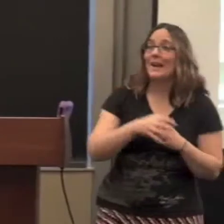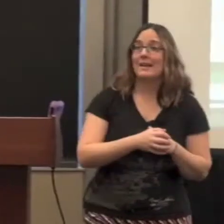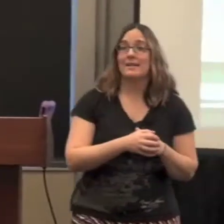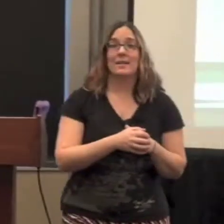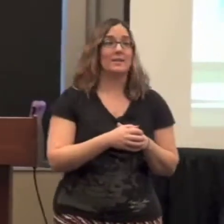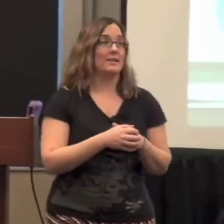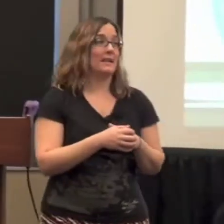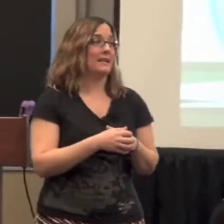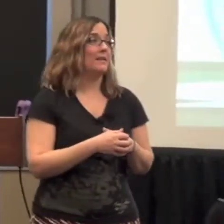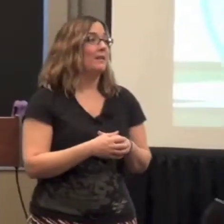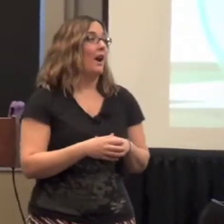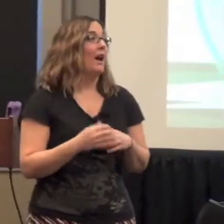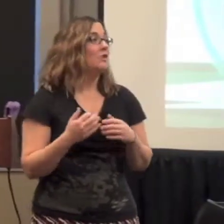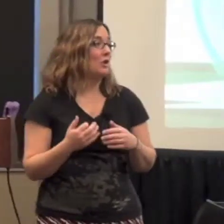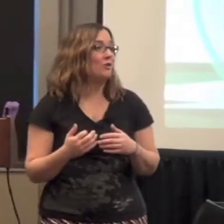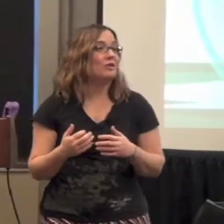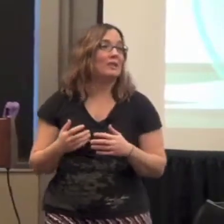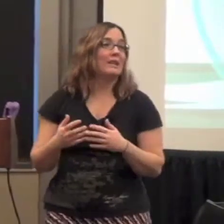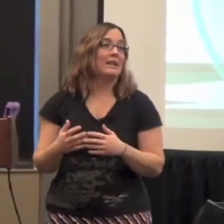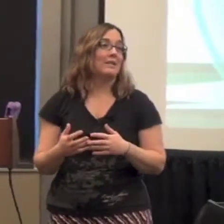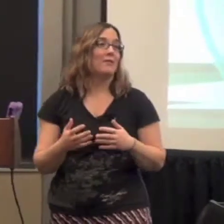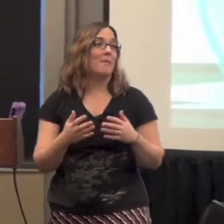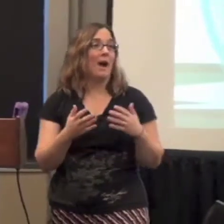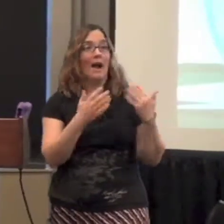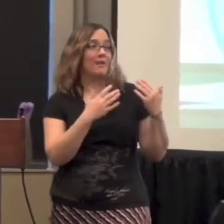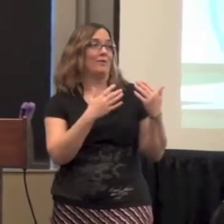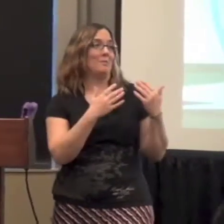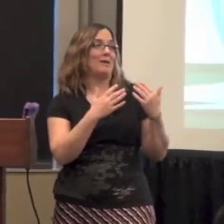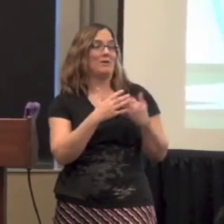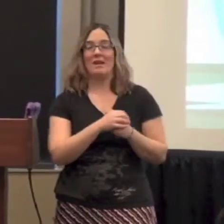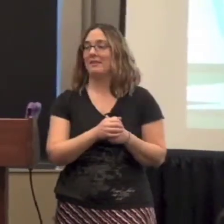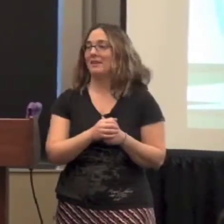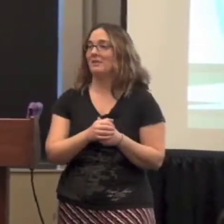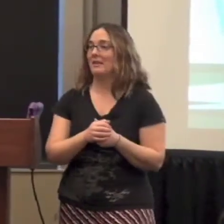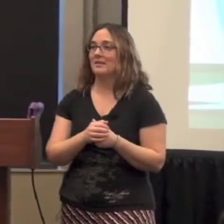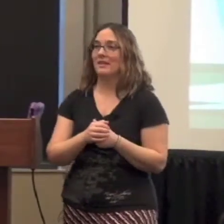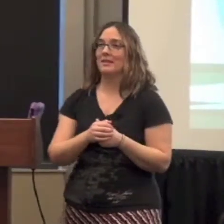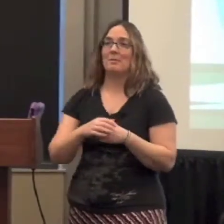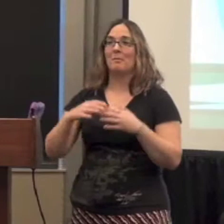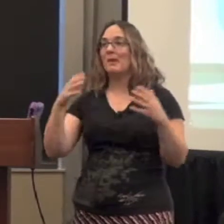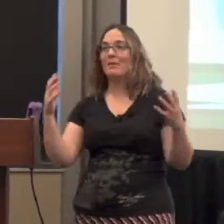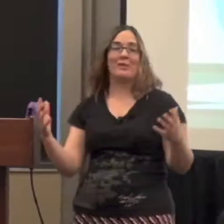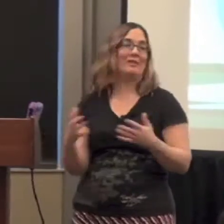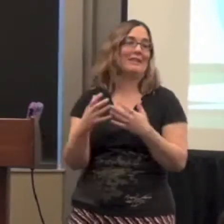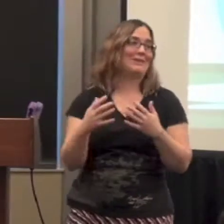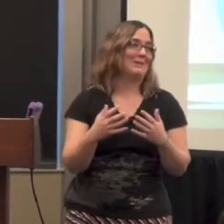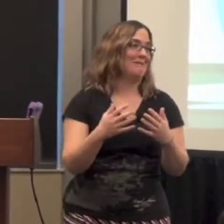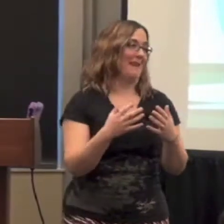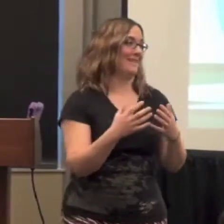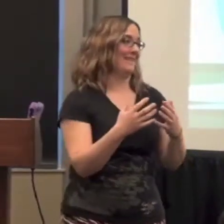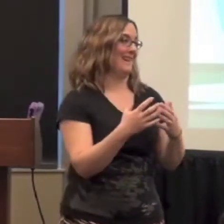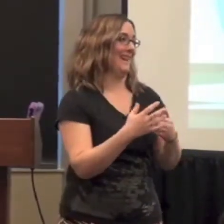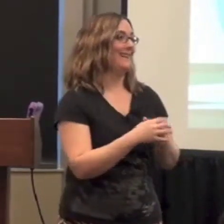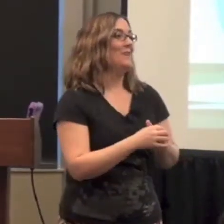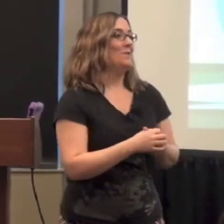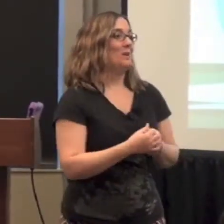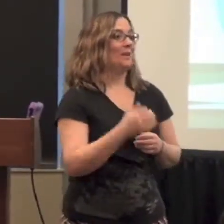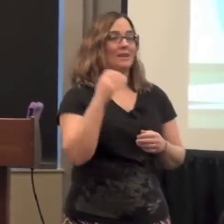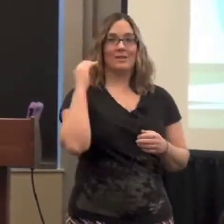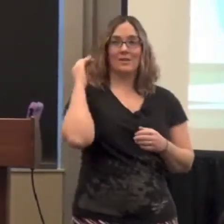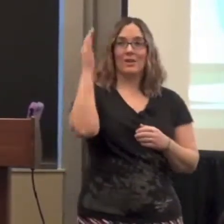use ISRC. I generally give my information at the end of these things, but we don't feel a need to do that